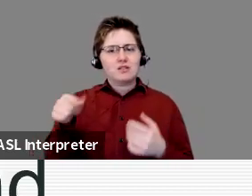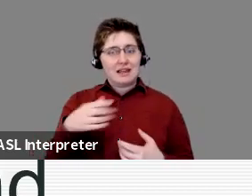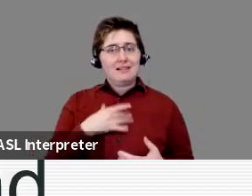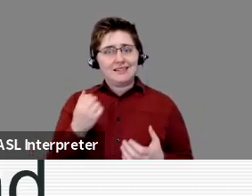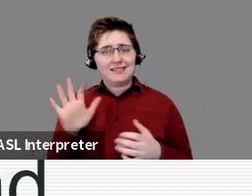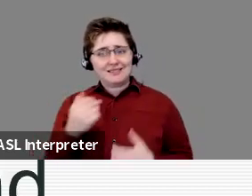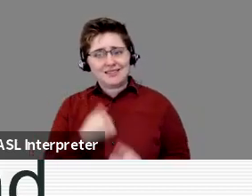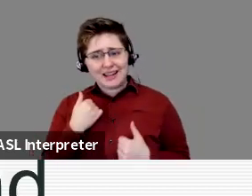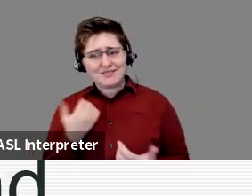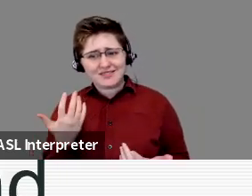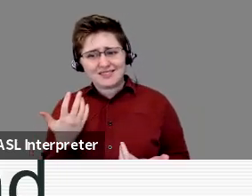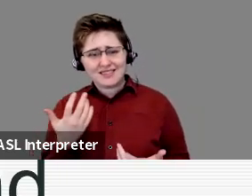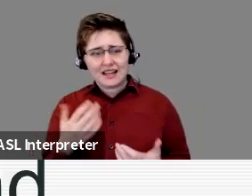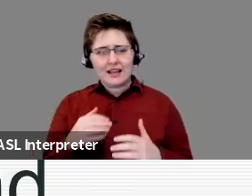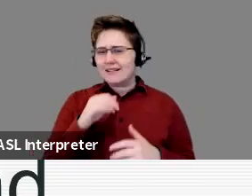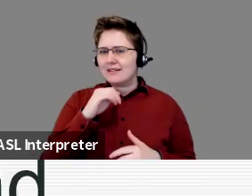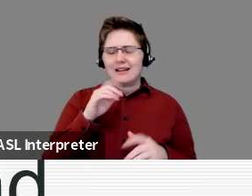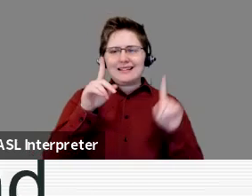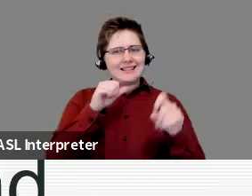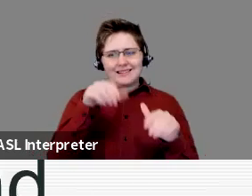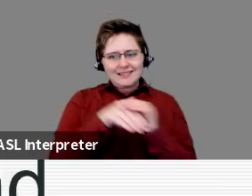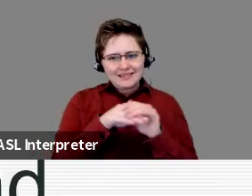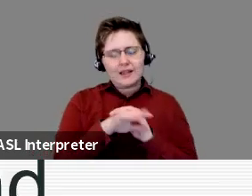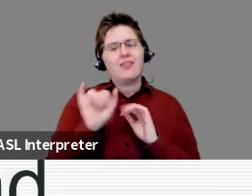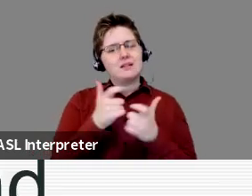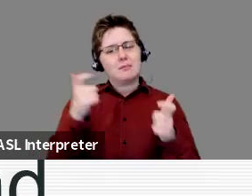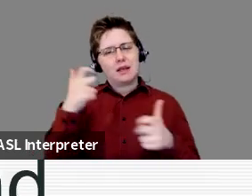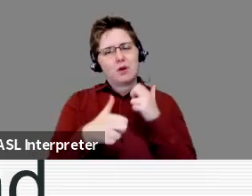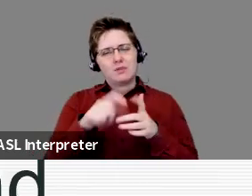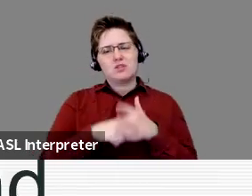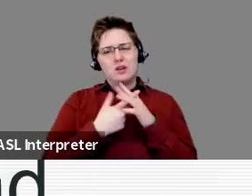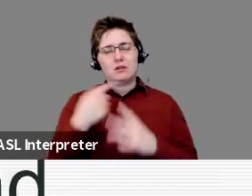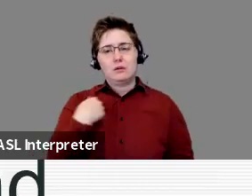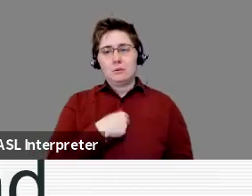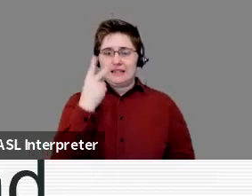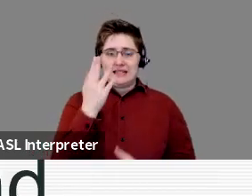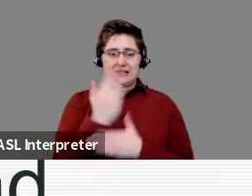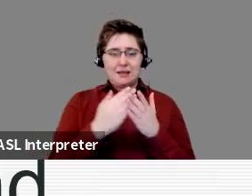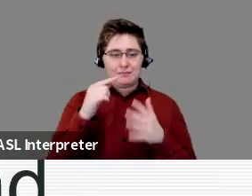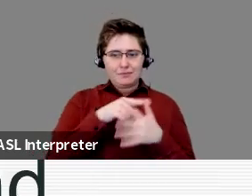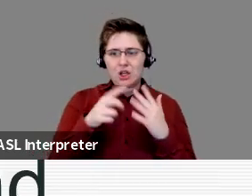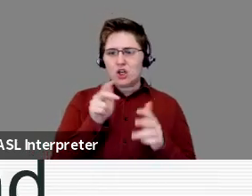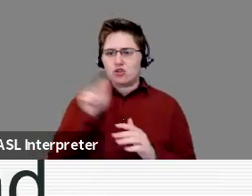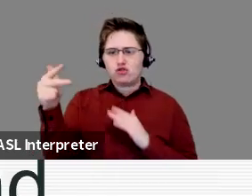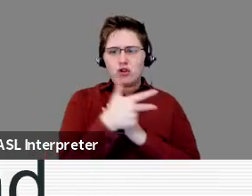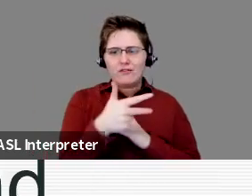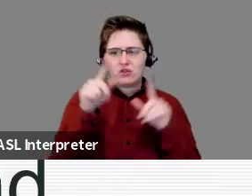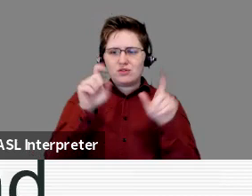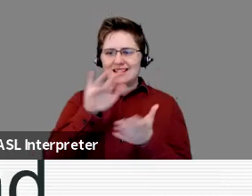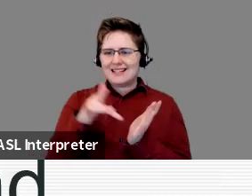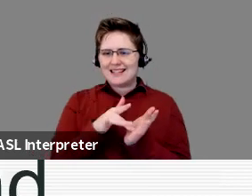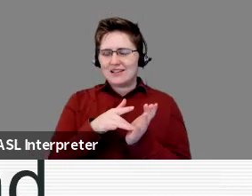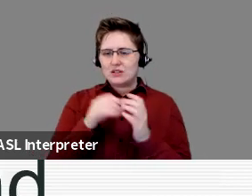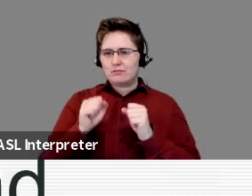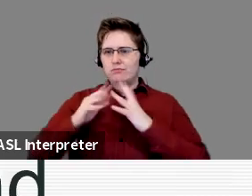right? Inaccessible testing was a big thing at the beginning, where we were seeing some of these drive-through testing centers and things go